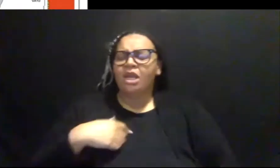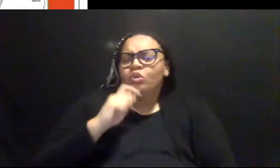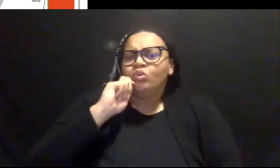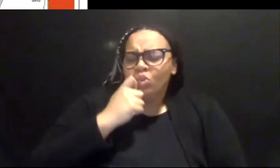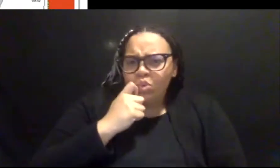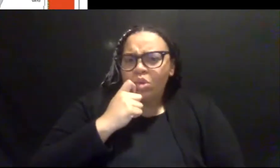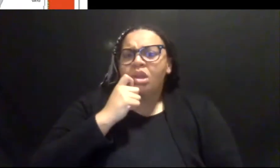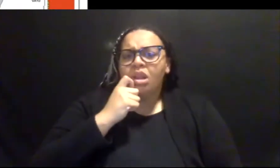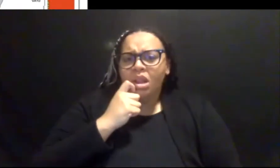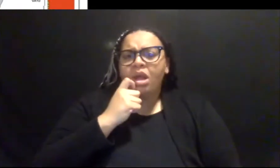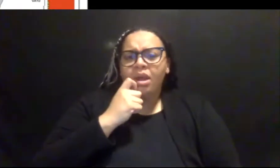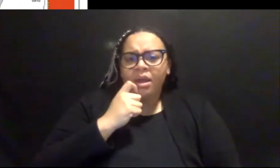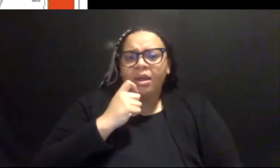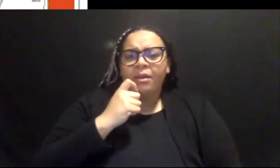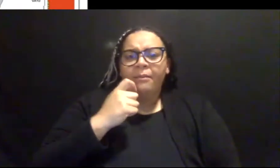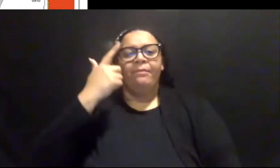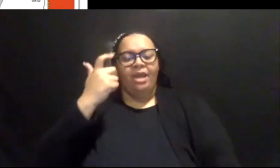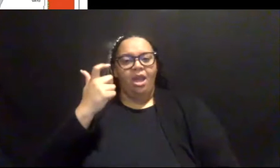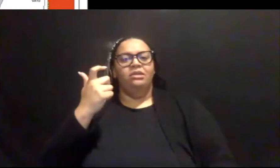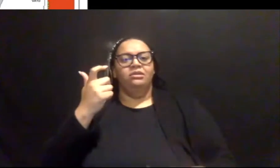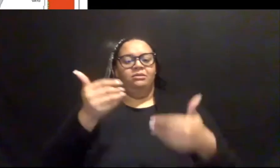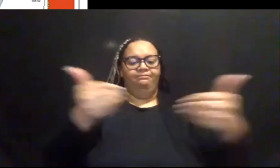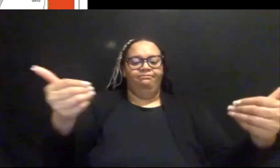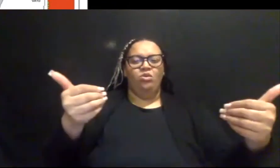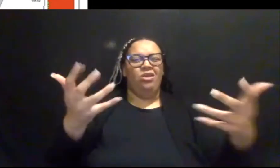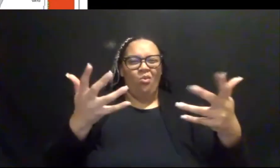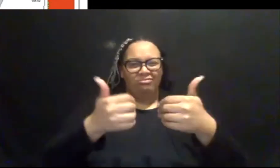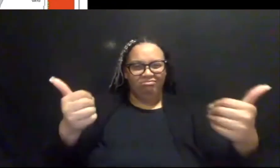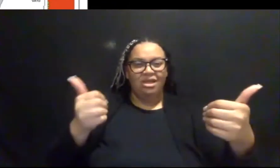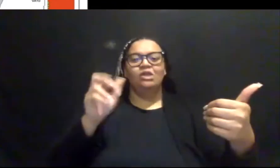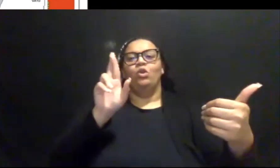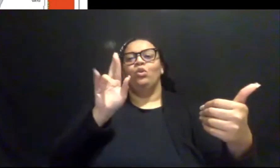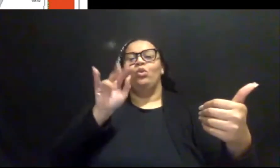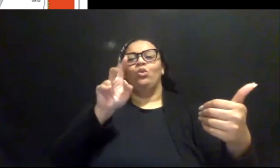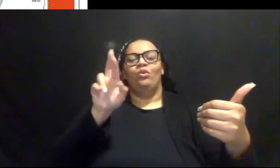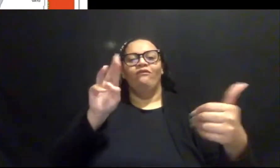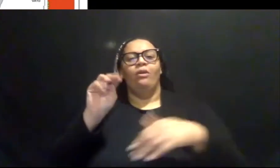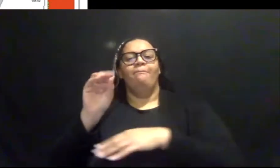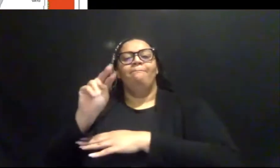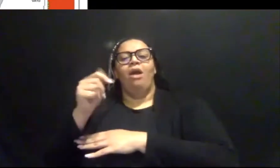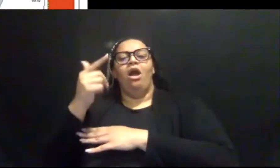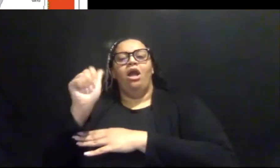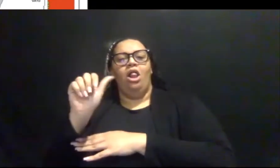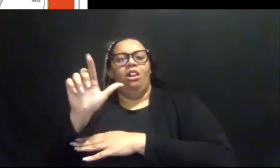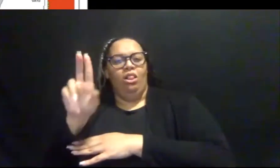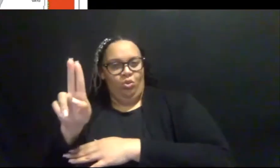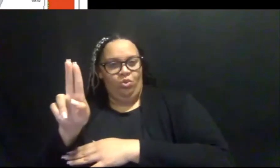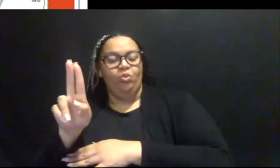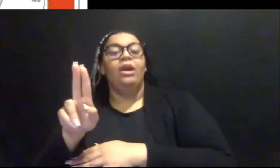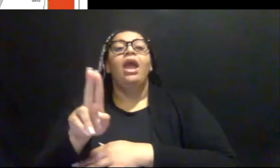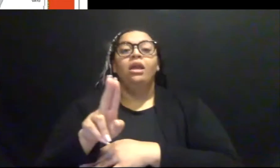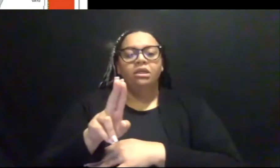this is that what bisects them? Well, it's something called the Munguru River. And this actually aligns really nicely with other studies